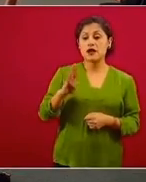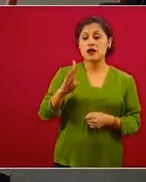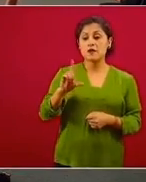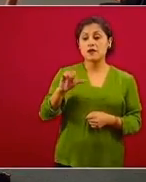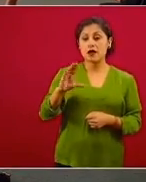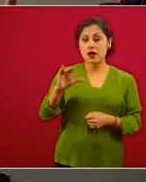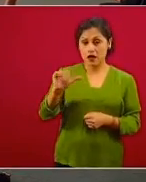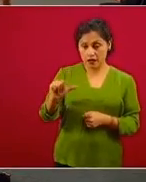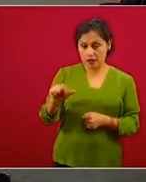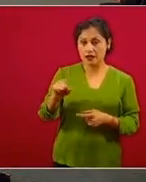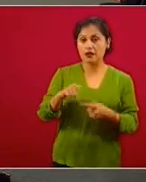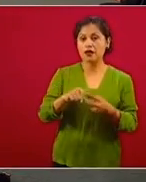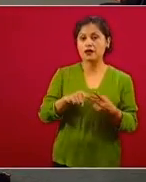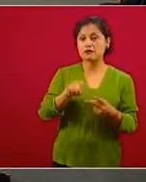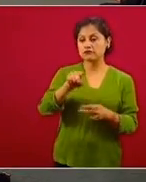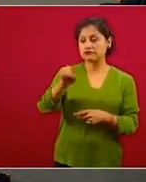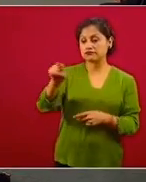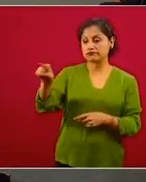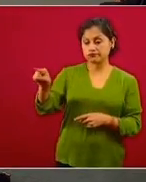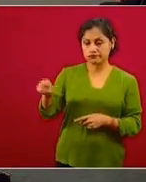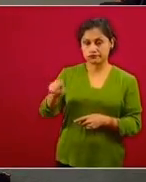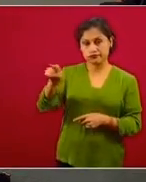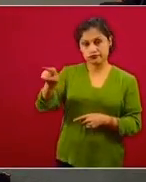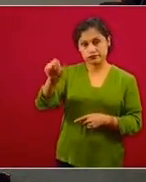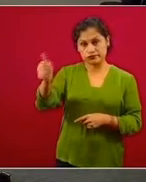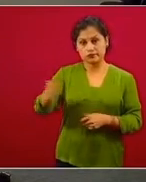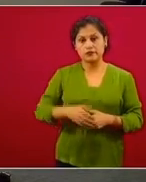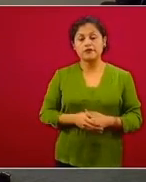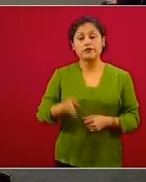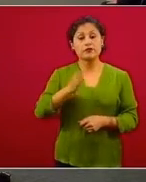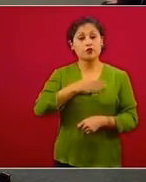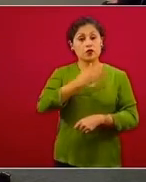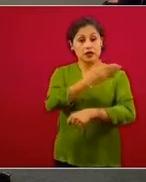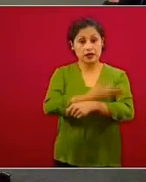and then you. Good afternoon, Deputy Secretary.